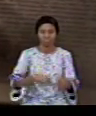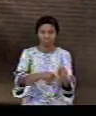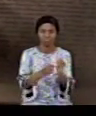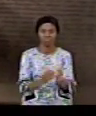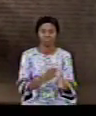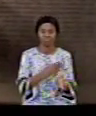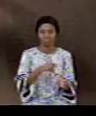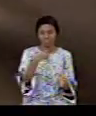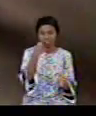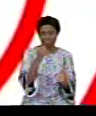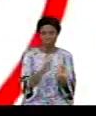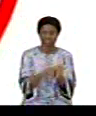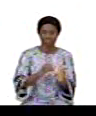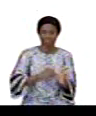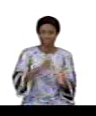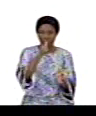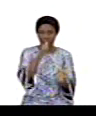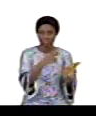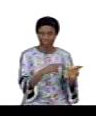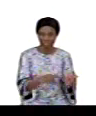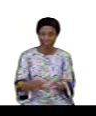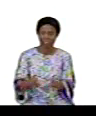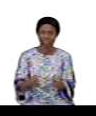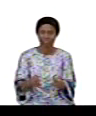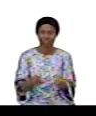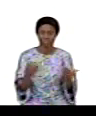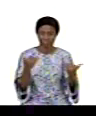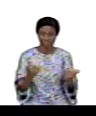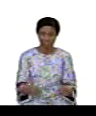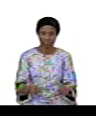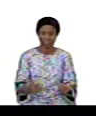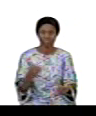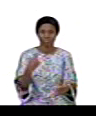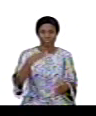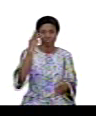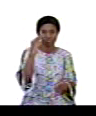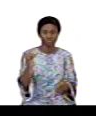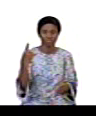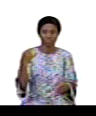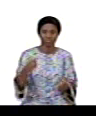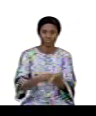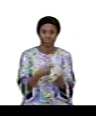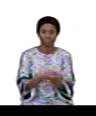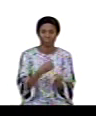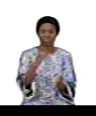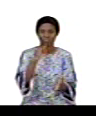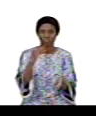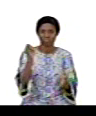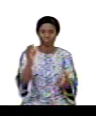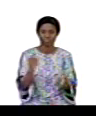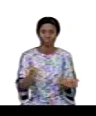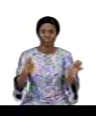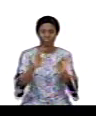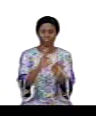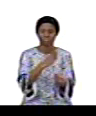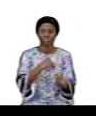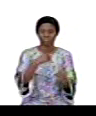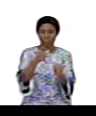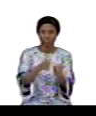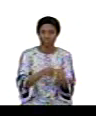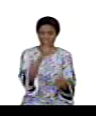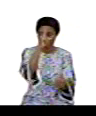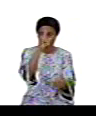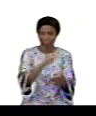said I am ready the preaching of the Gospel is so important and every believer must be ready